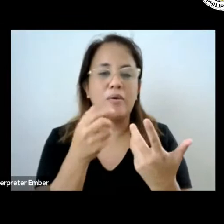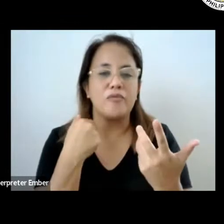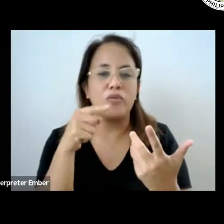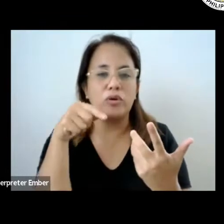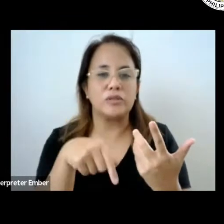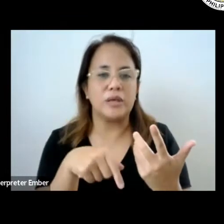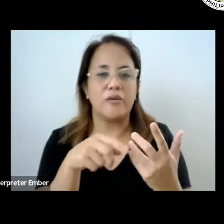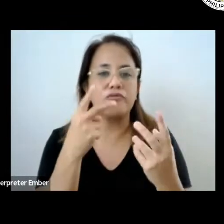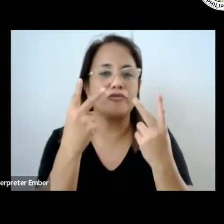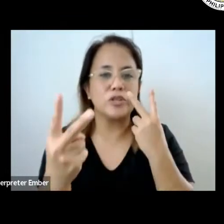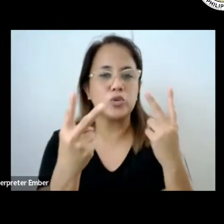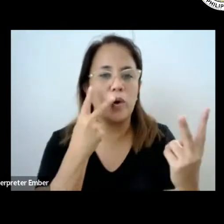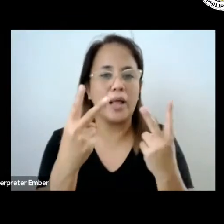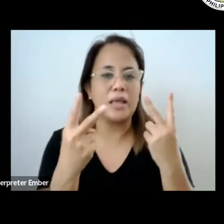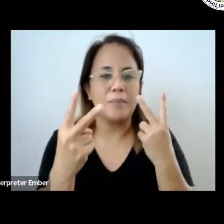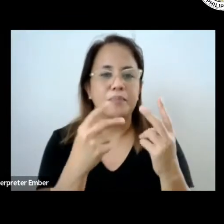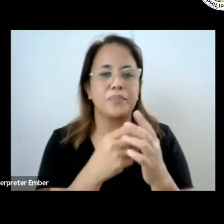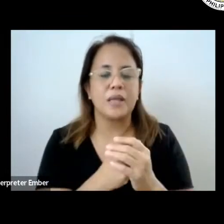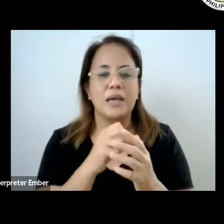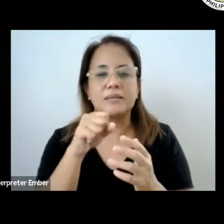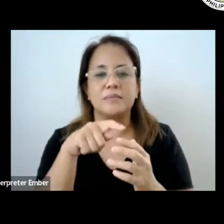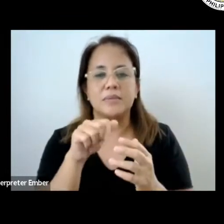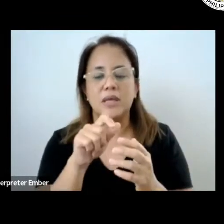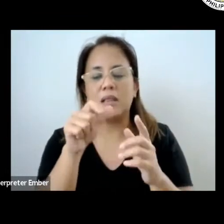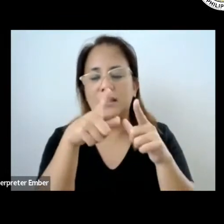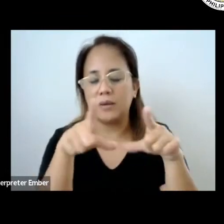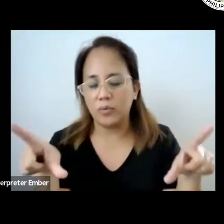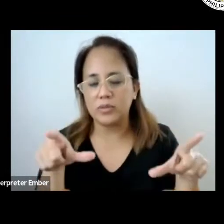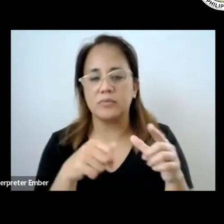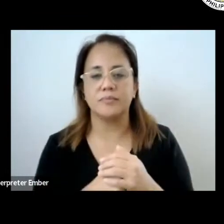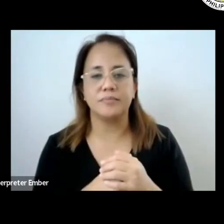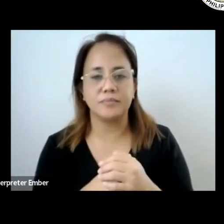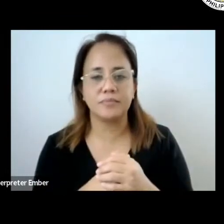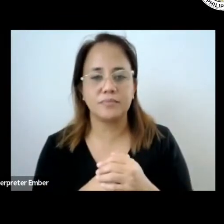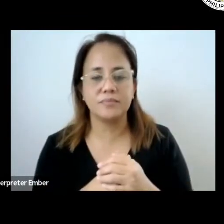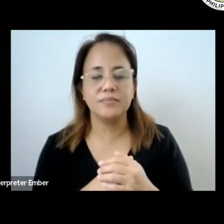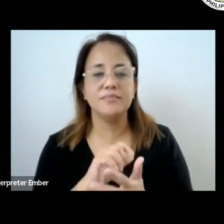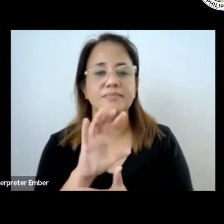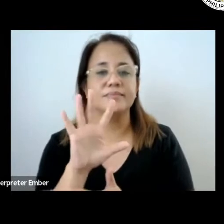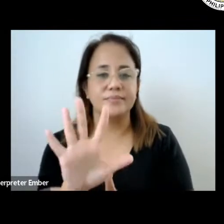visual spatial languages. 5.